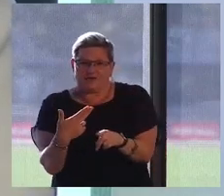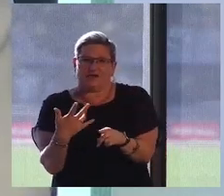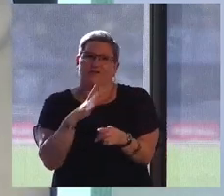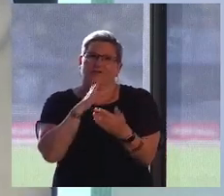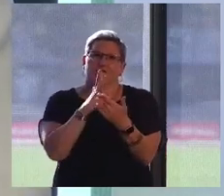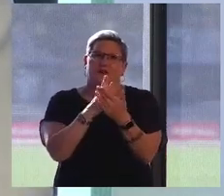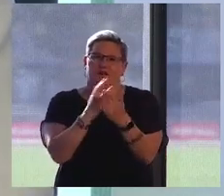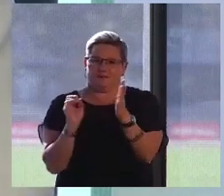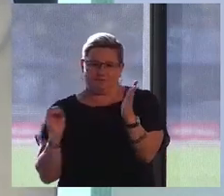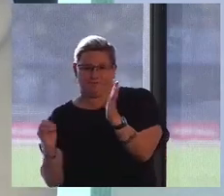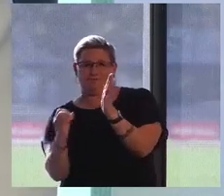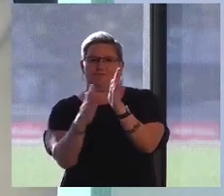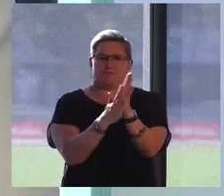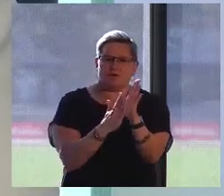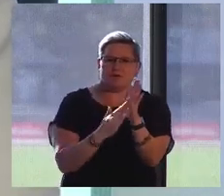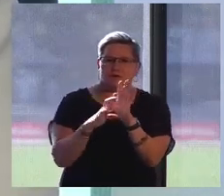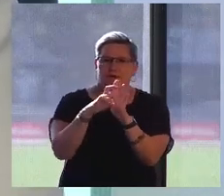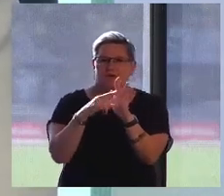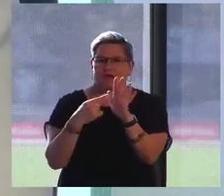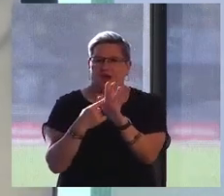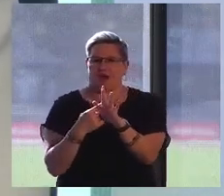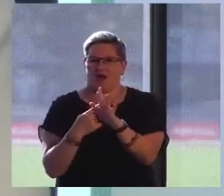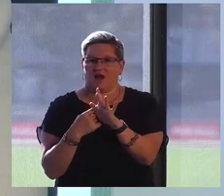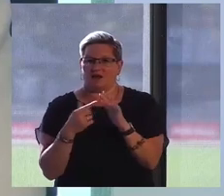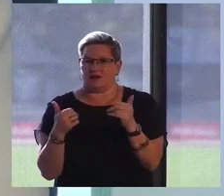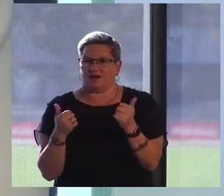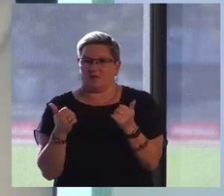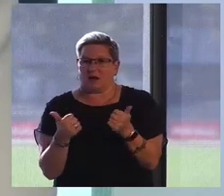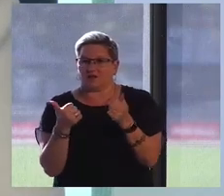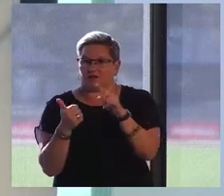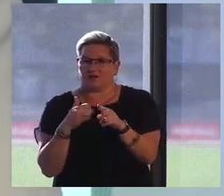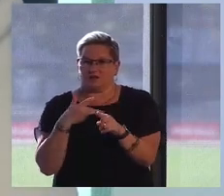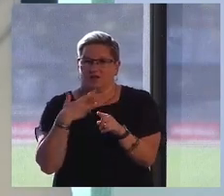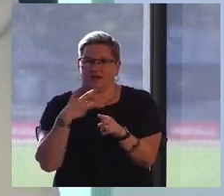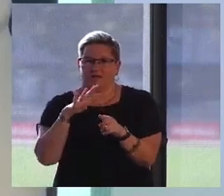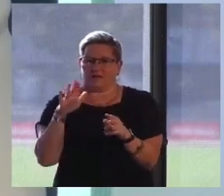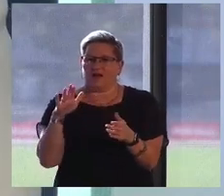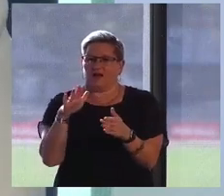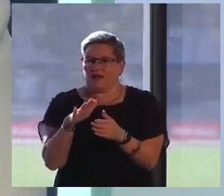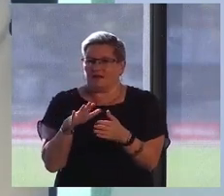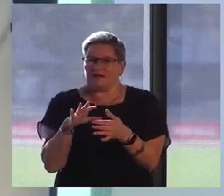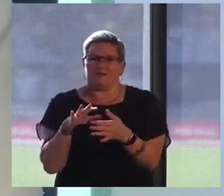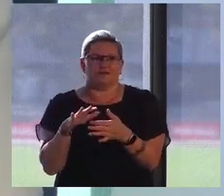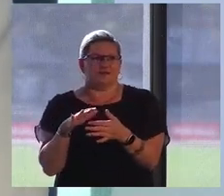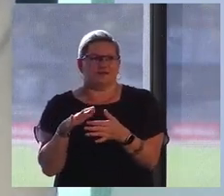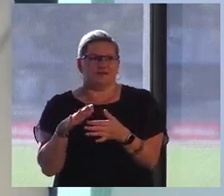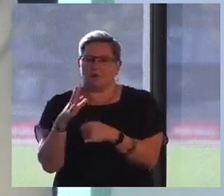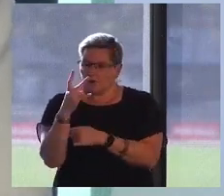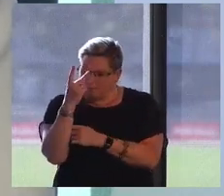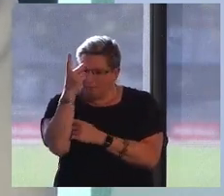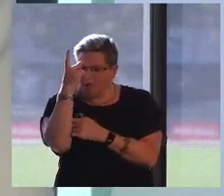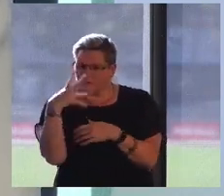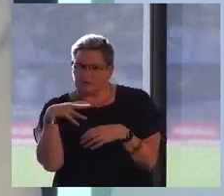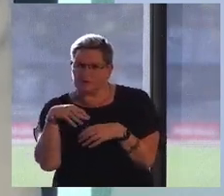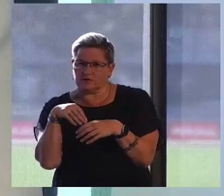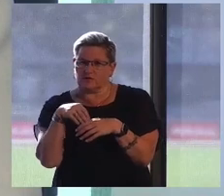actually think is a great opportunity, because it means it has become less of a political football and it's actually less divisive. I think it's easier to